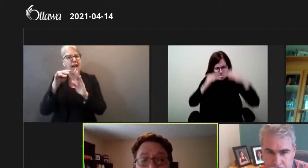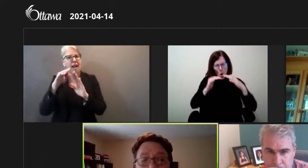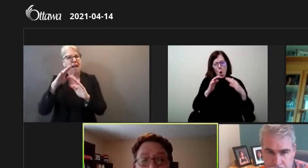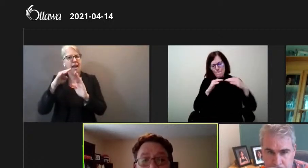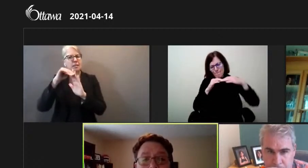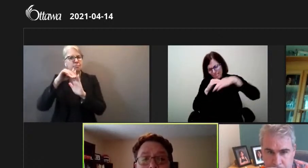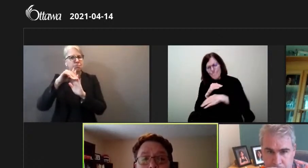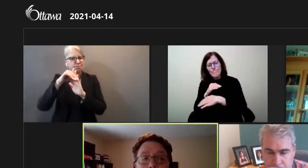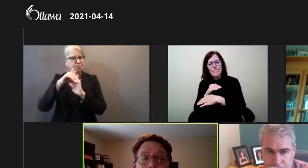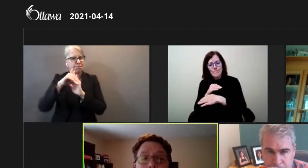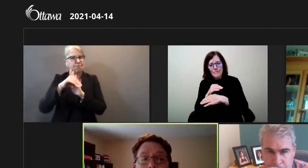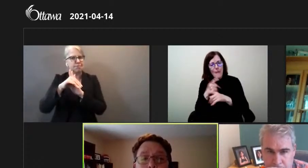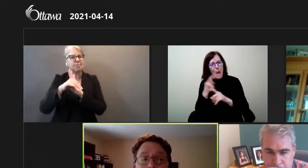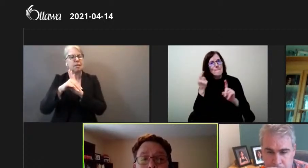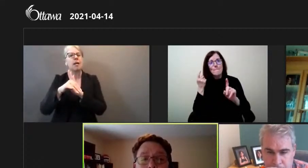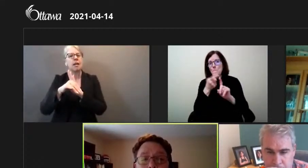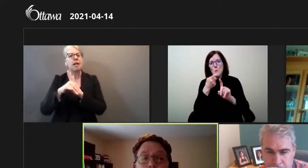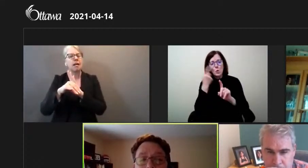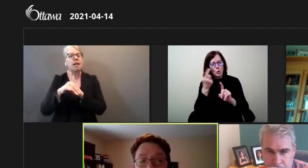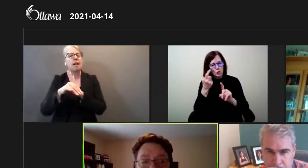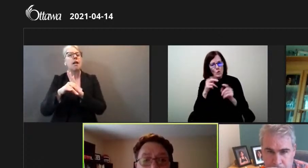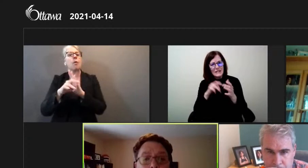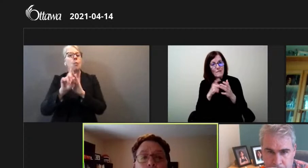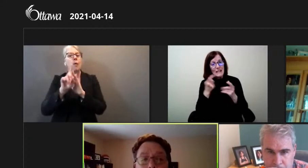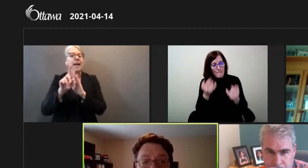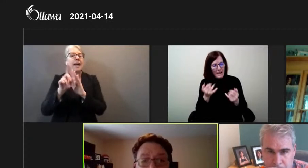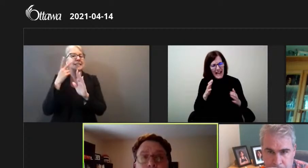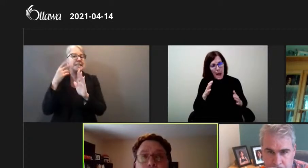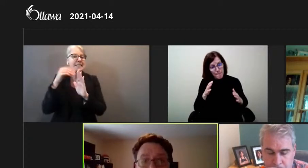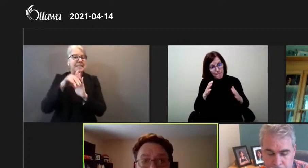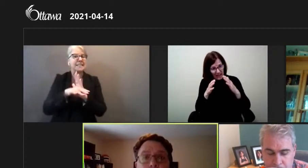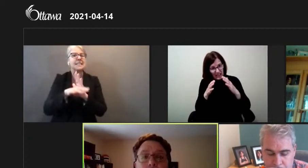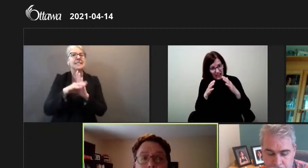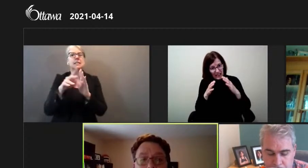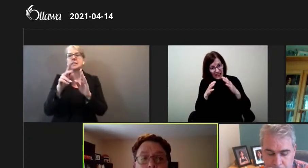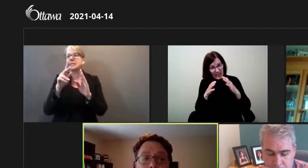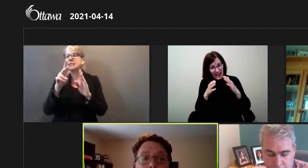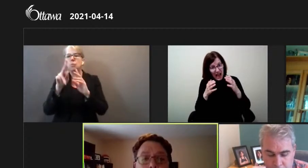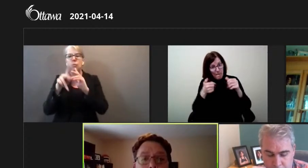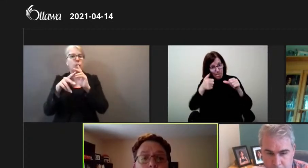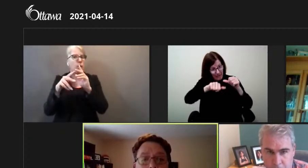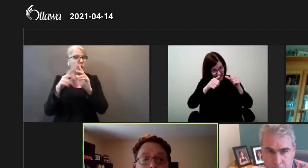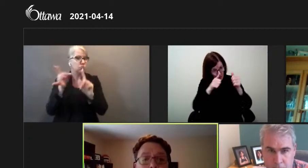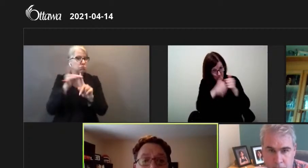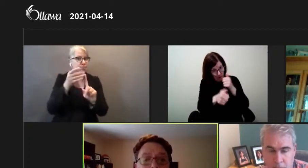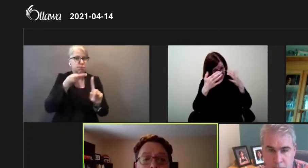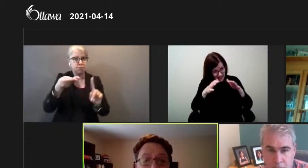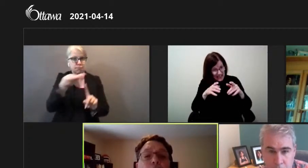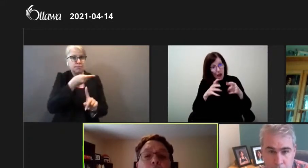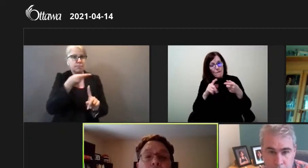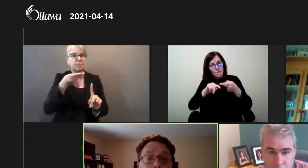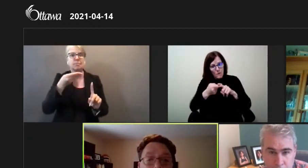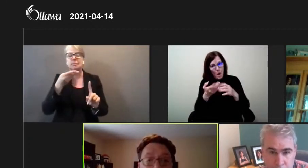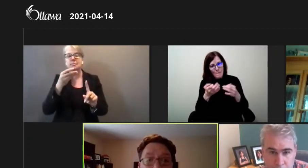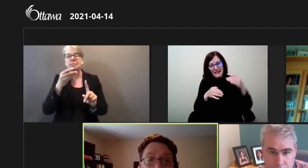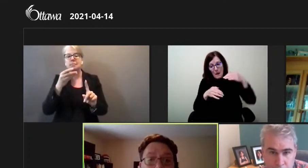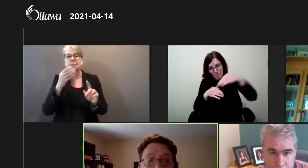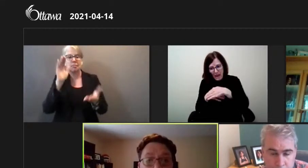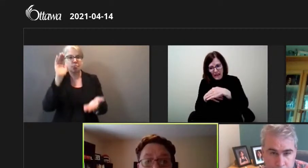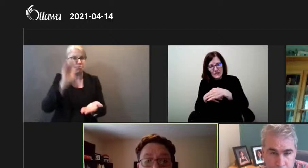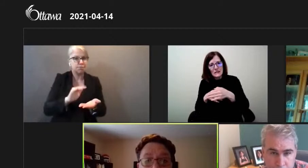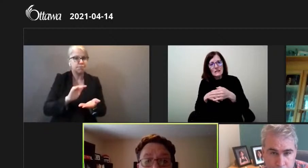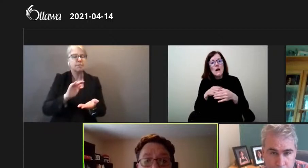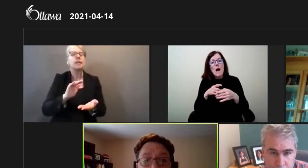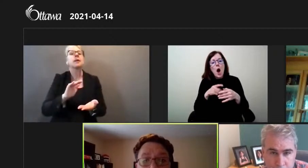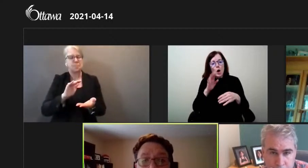side. And depending on sort of where we are and what kind of transmission we're seeing, but that at minimum would need to be